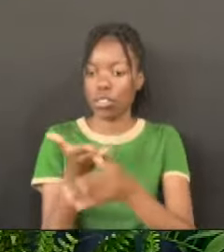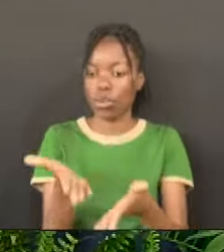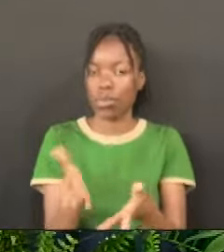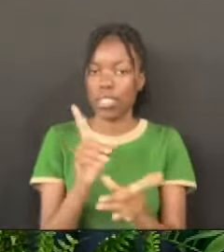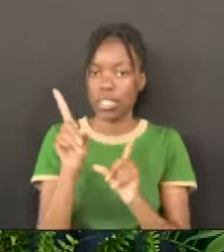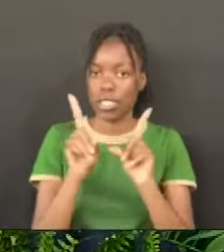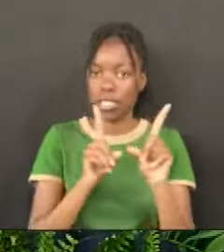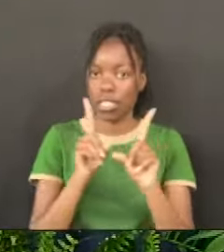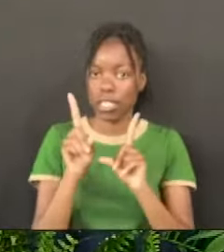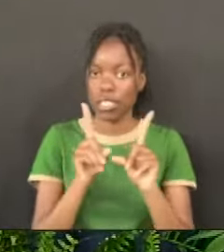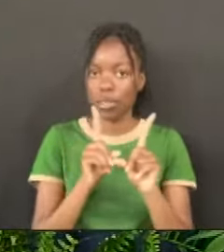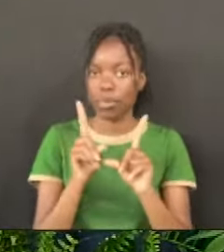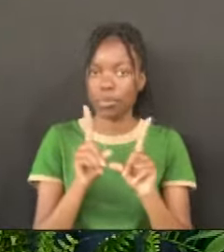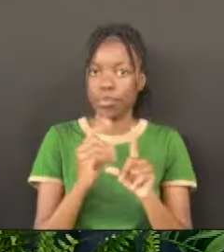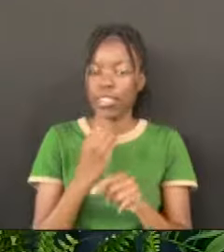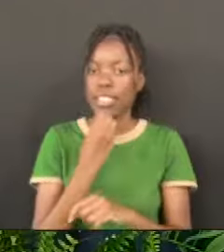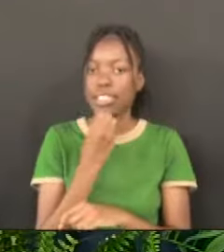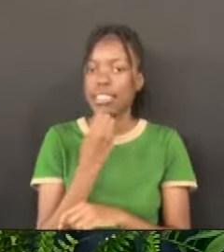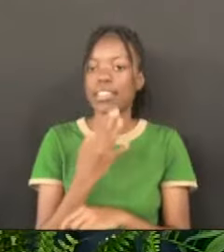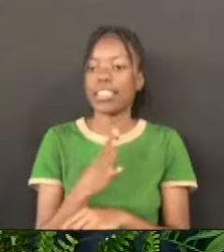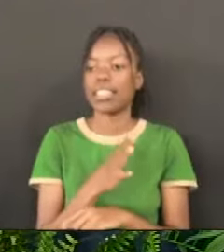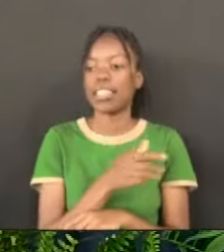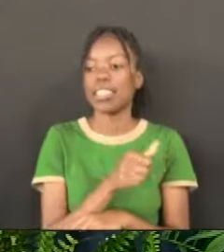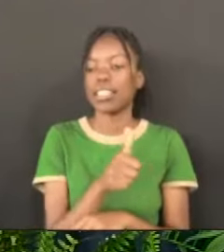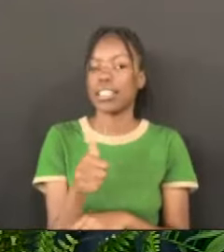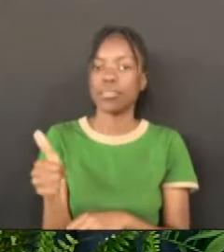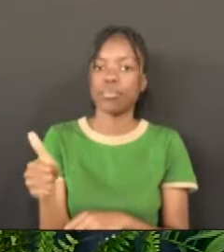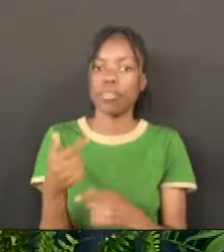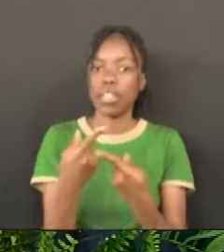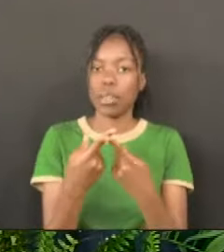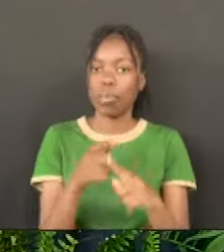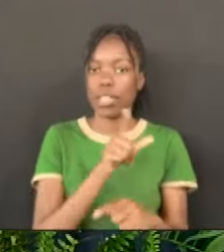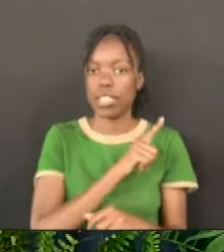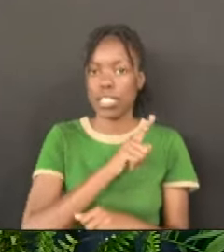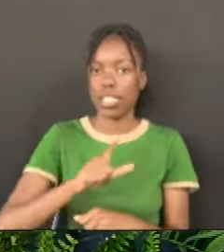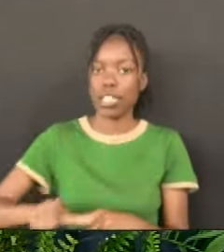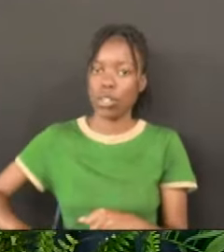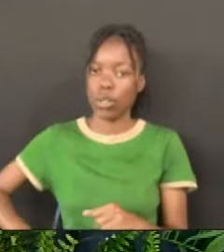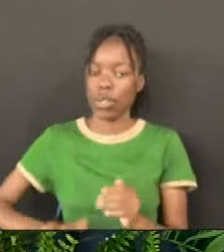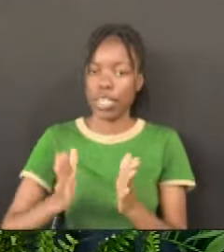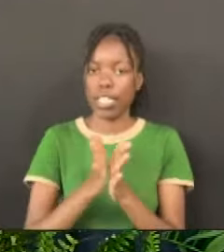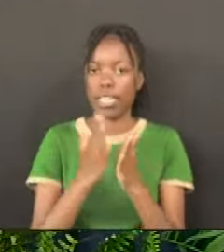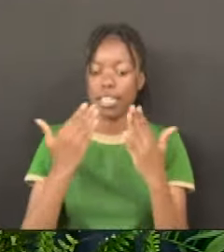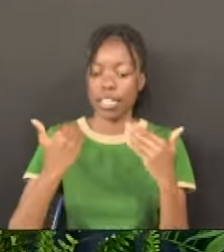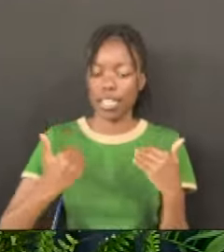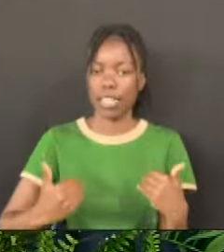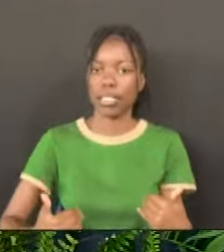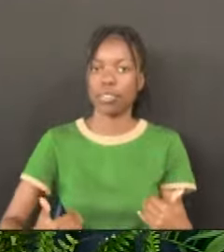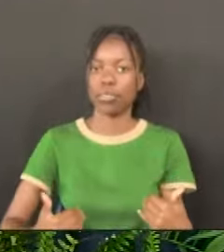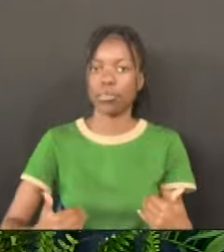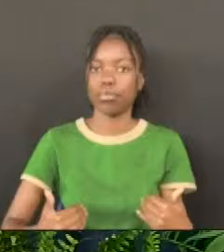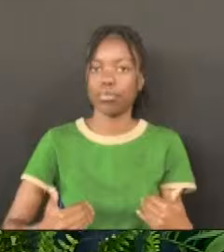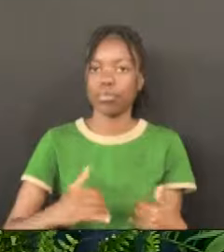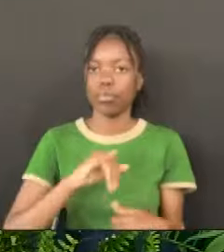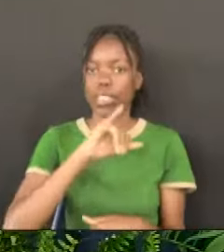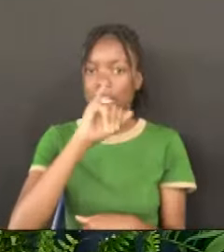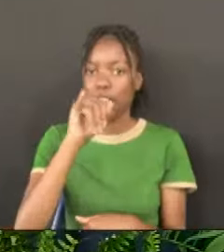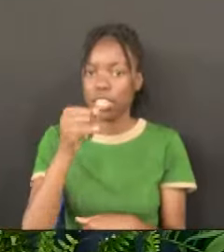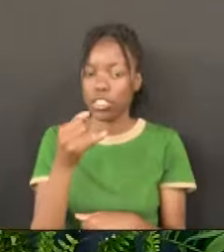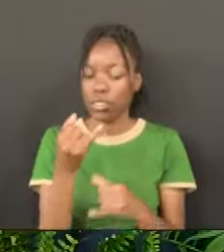is nothing else but the Lord and I. And John tries